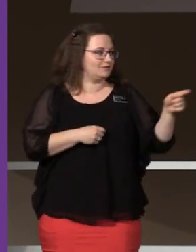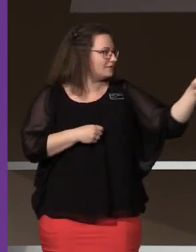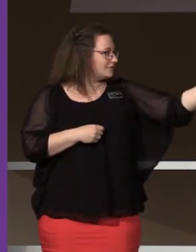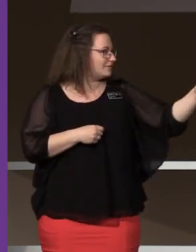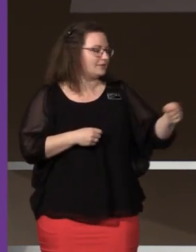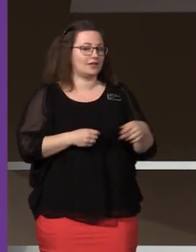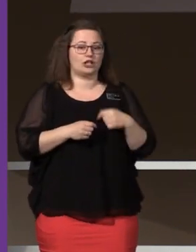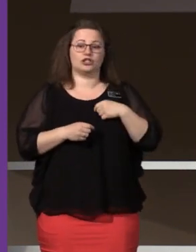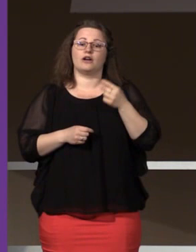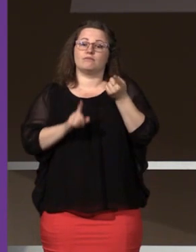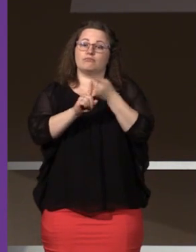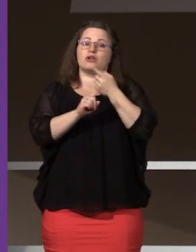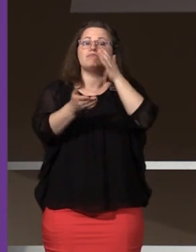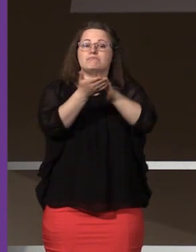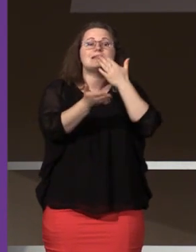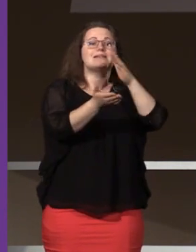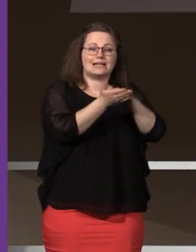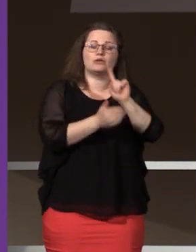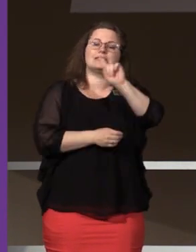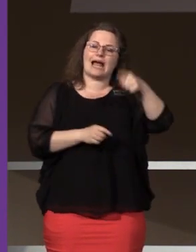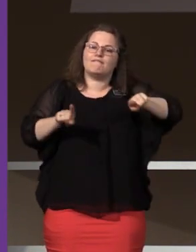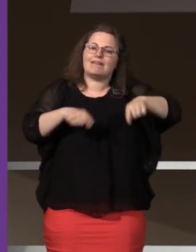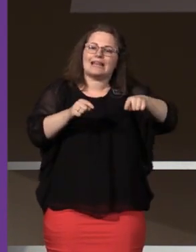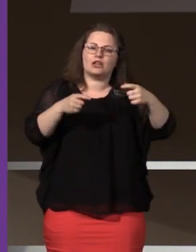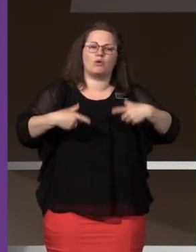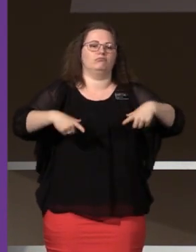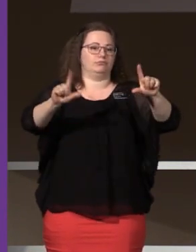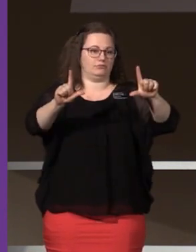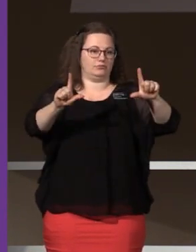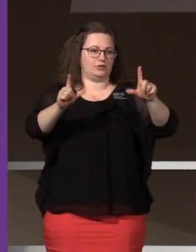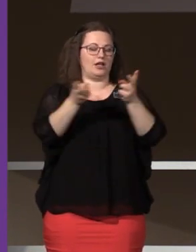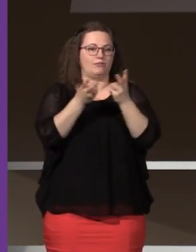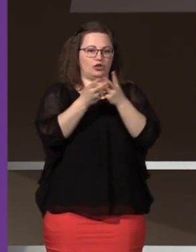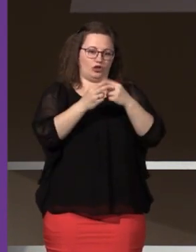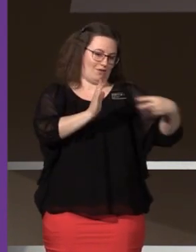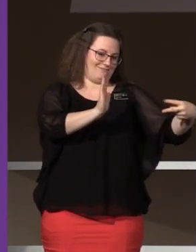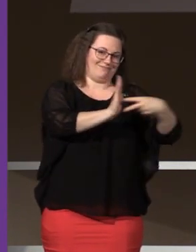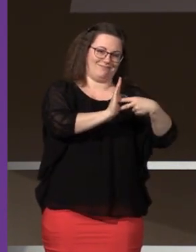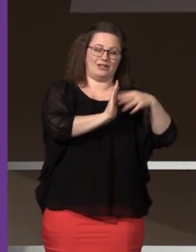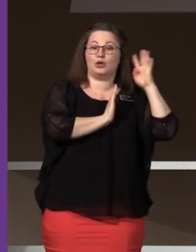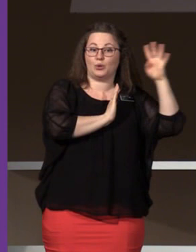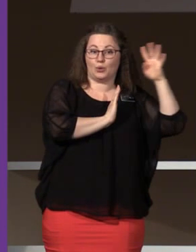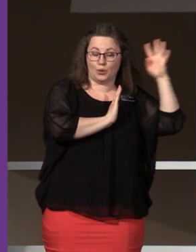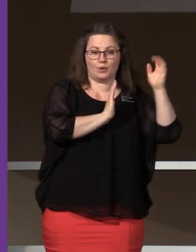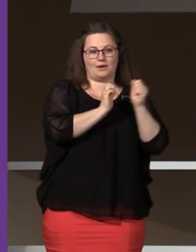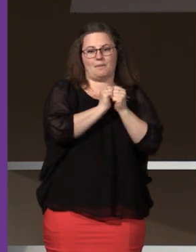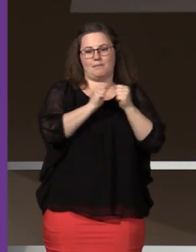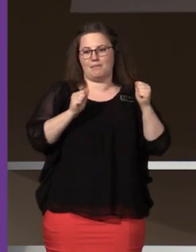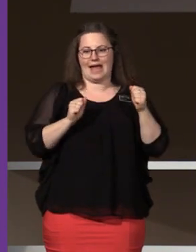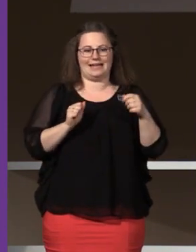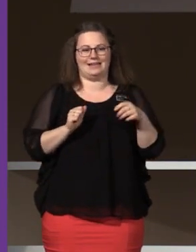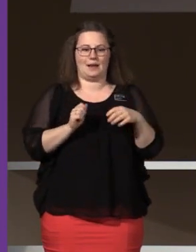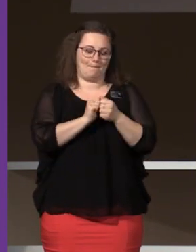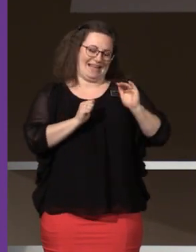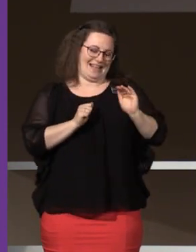I'm going to start with a few slides, and then we're going to go on to some video clips, which I will plug the audio output in, but I won't subject you to my